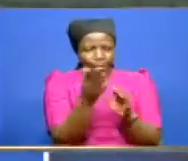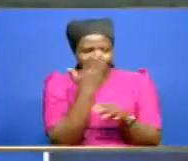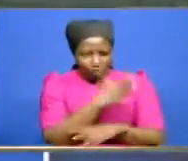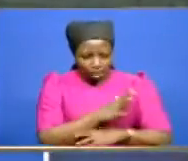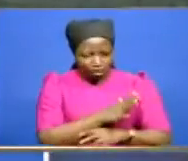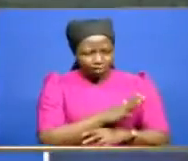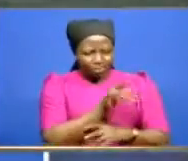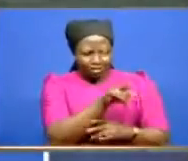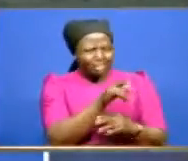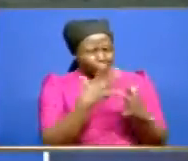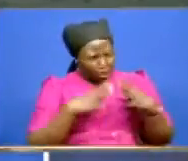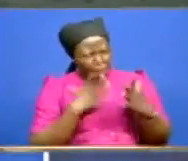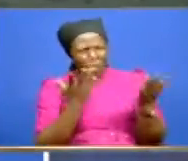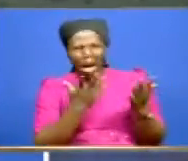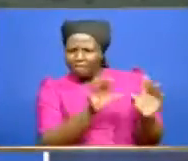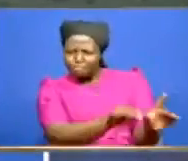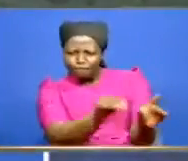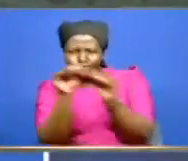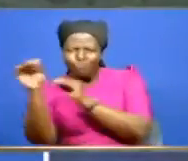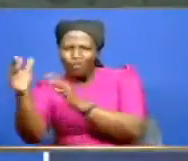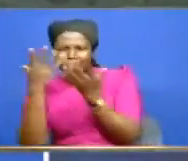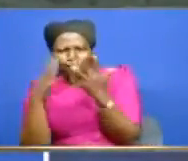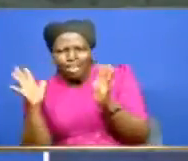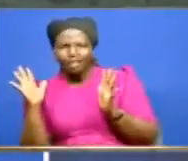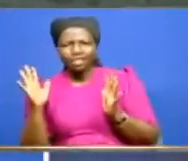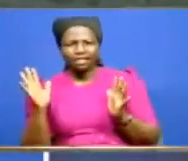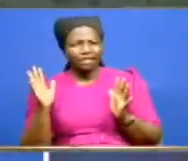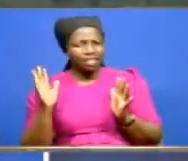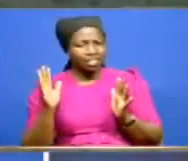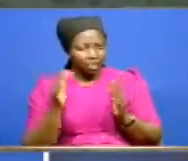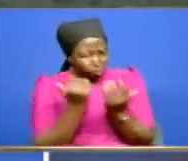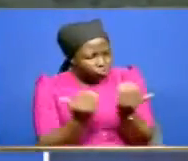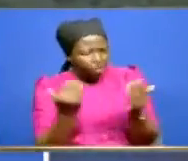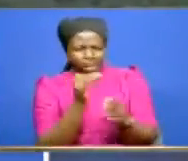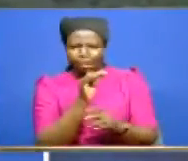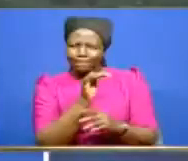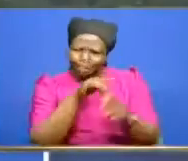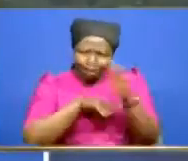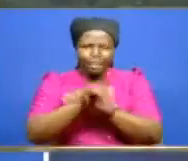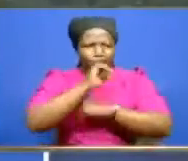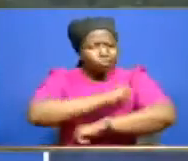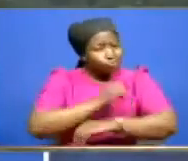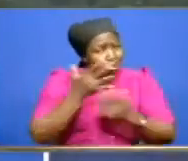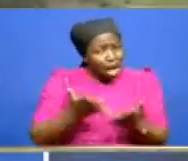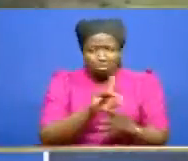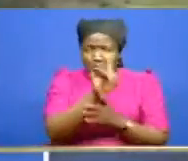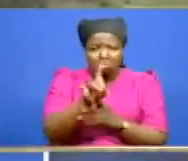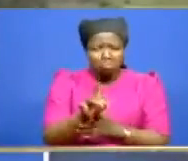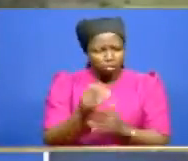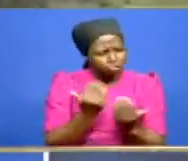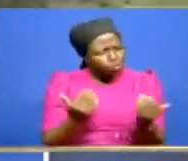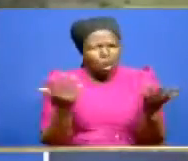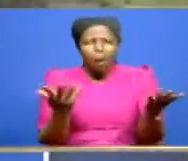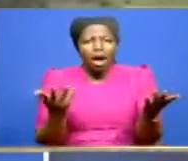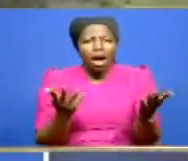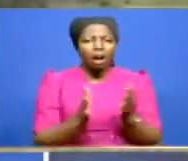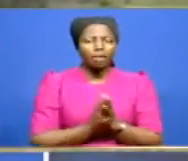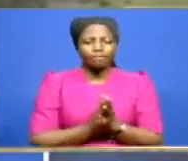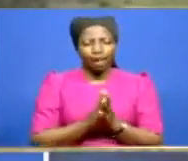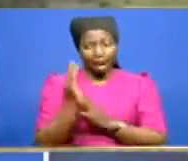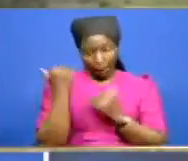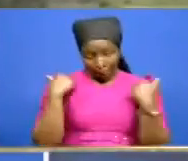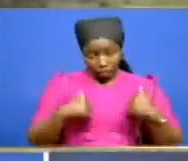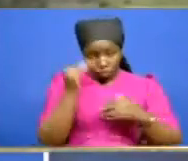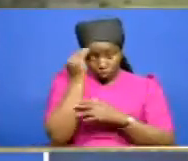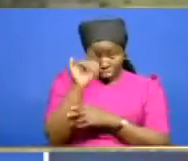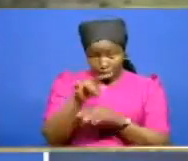been relocated in a way that is dignified? Are the children in schools now? Where are they? I know this problem